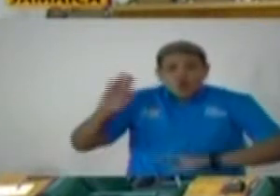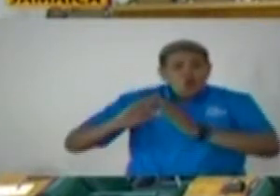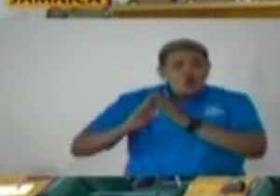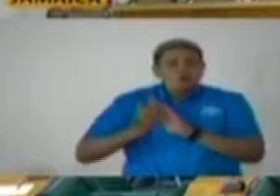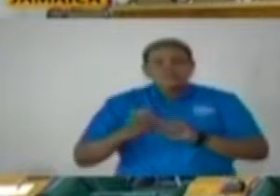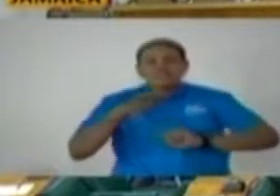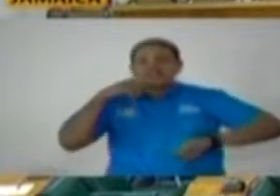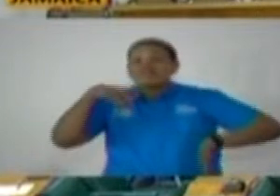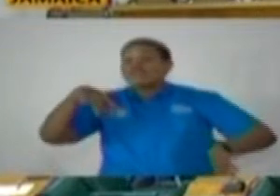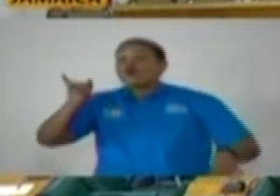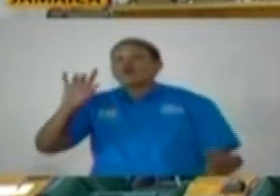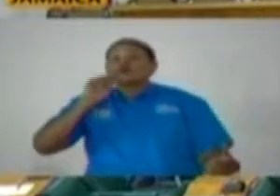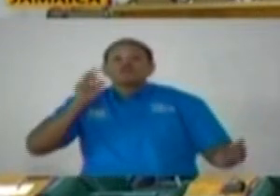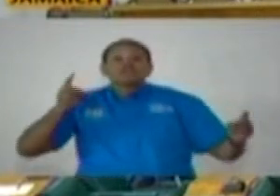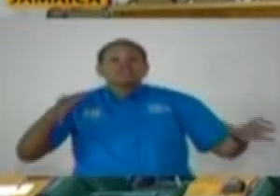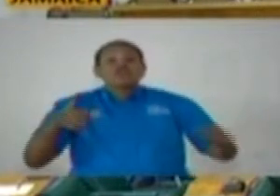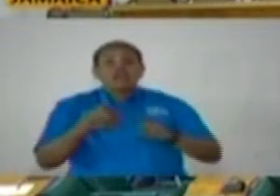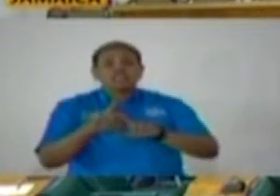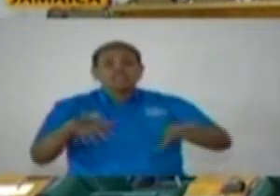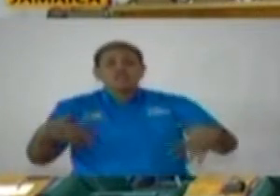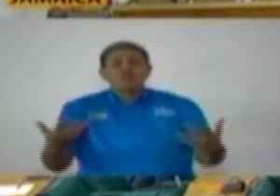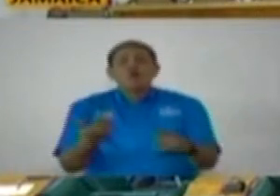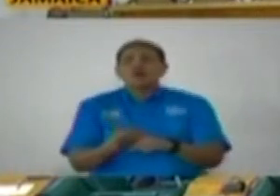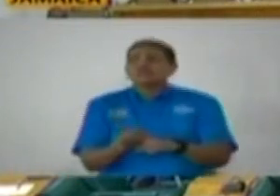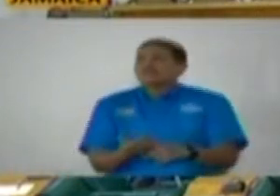a founding director of the